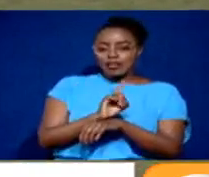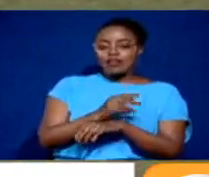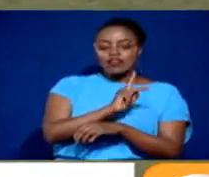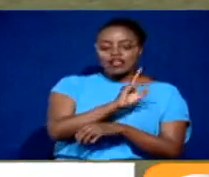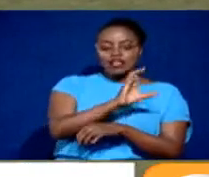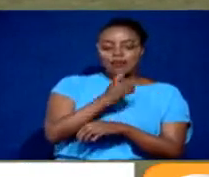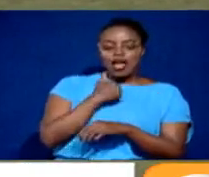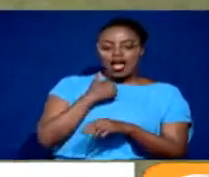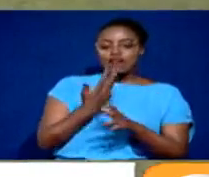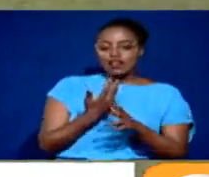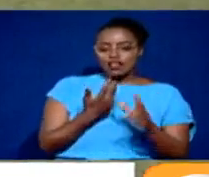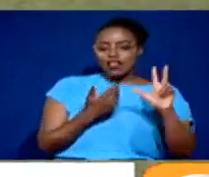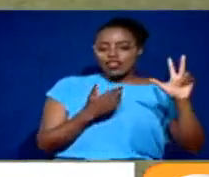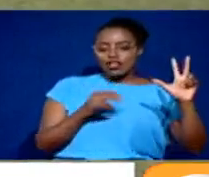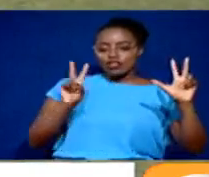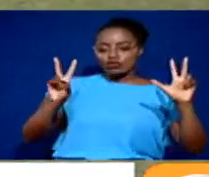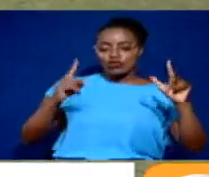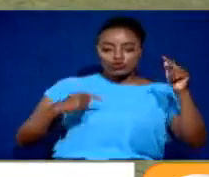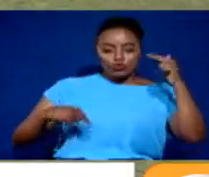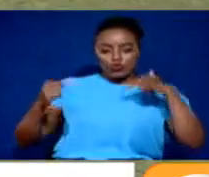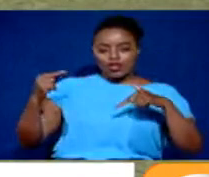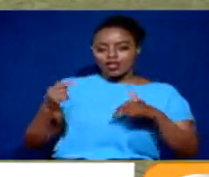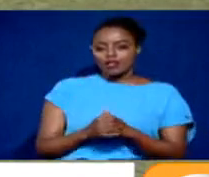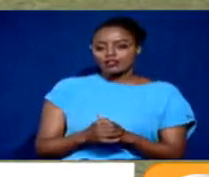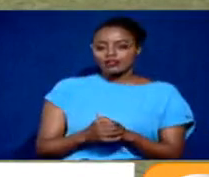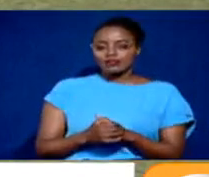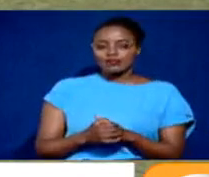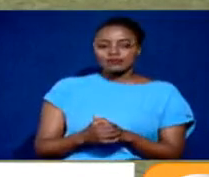KCB, however, held on for the 3-2 win.